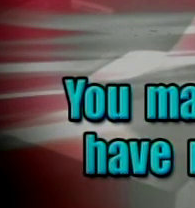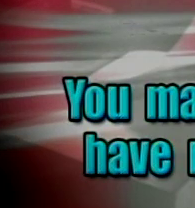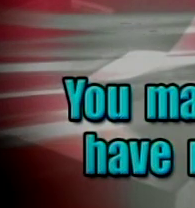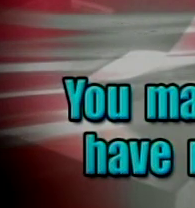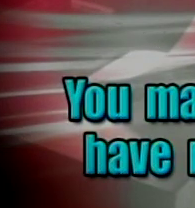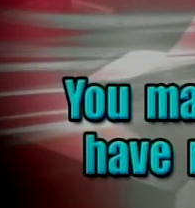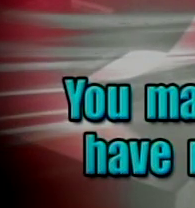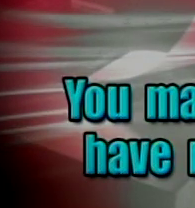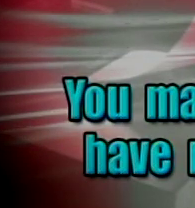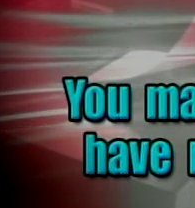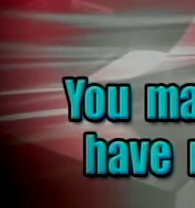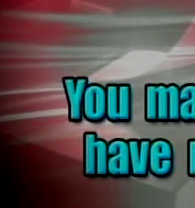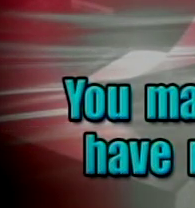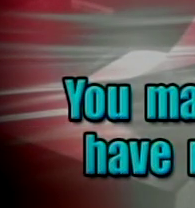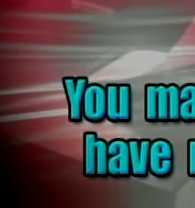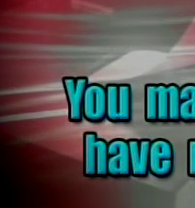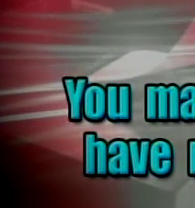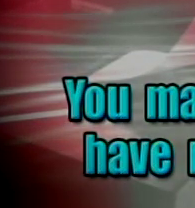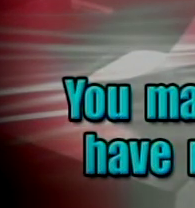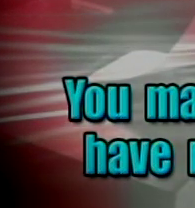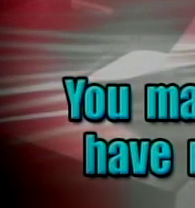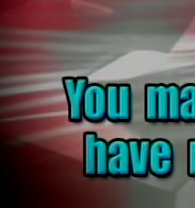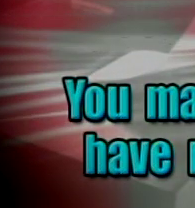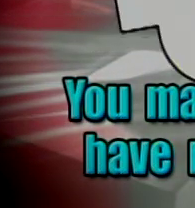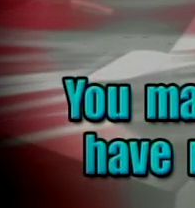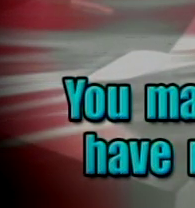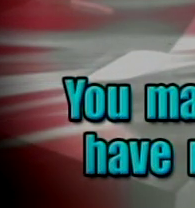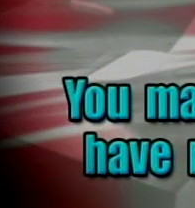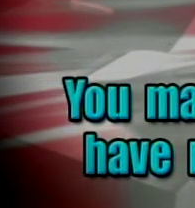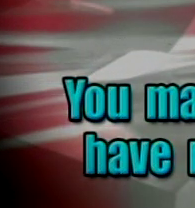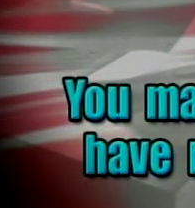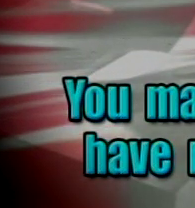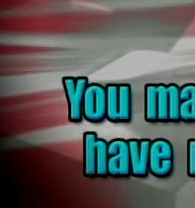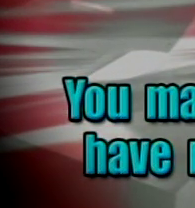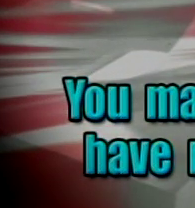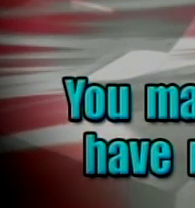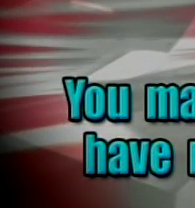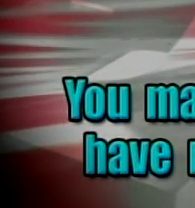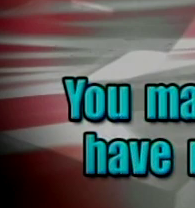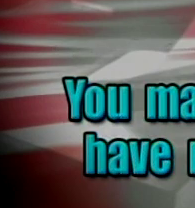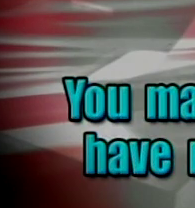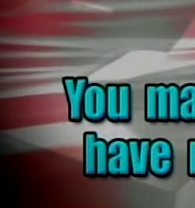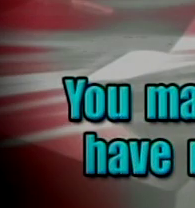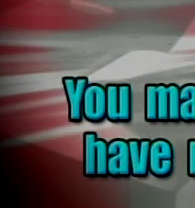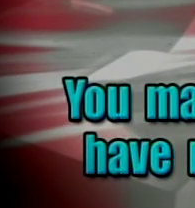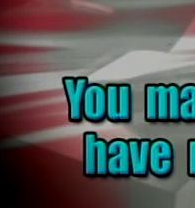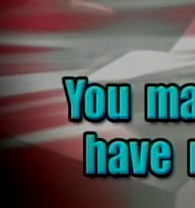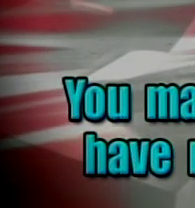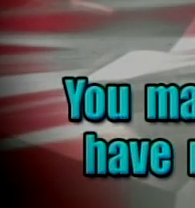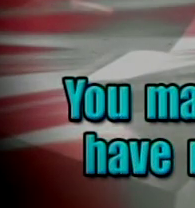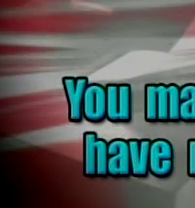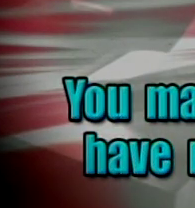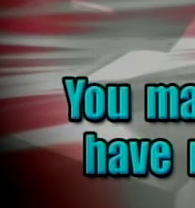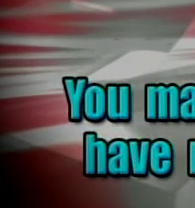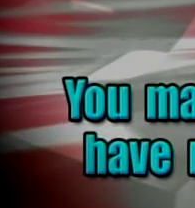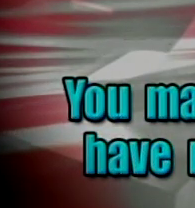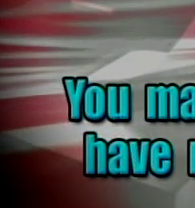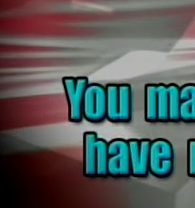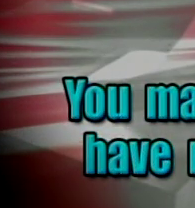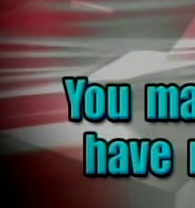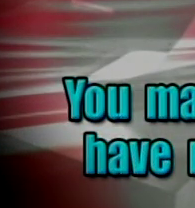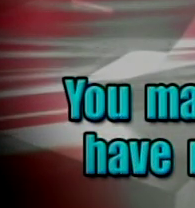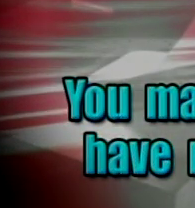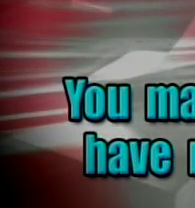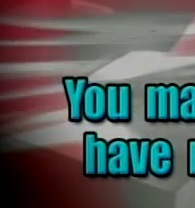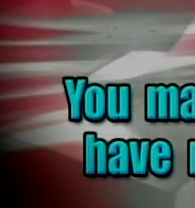make a mistake, you may request another ballot from the presiding officer. Your original ballot will be spoilt and you will be issued a new